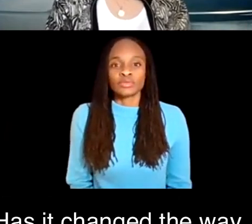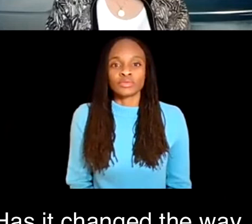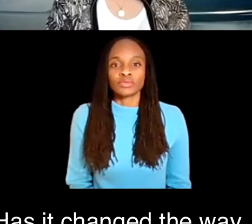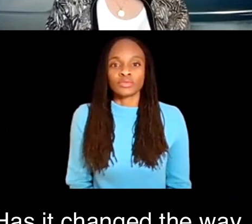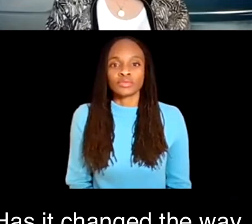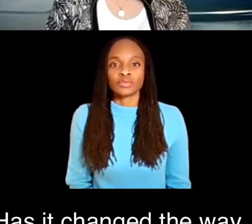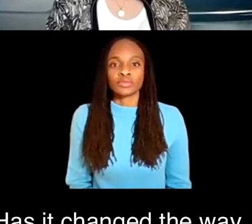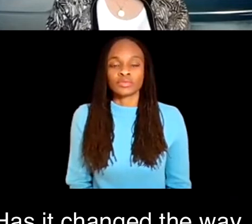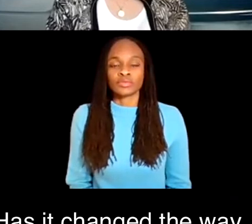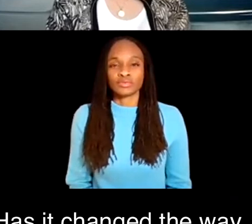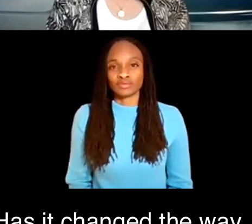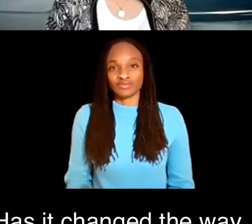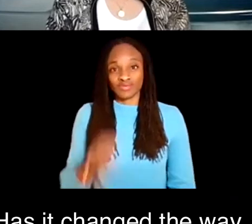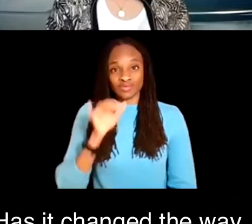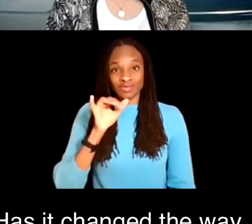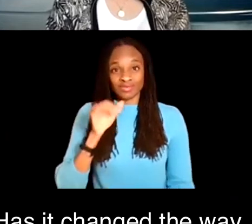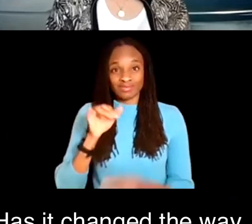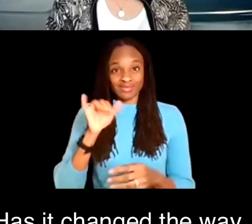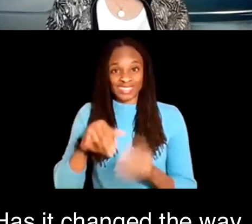Has it changed the way that you work?